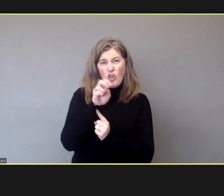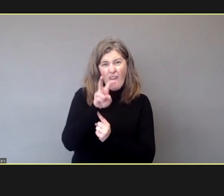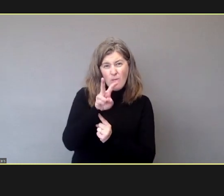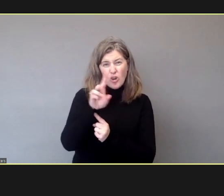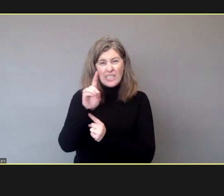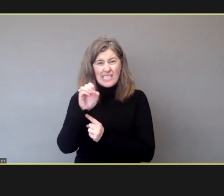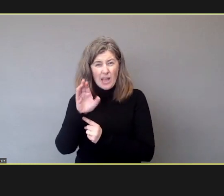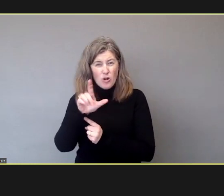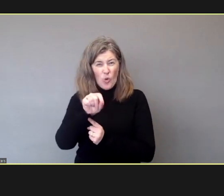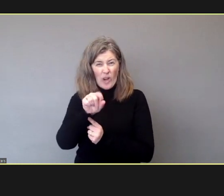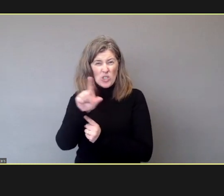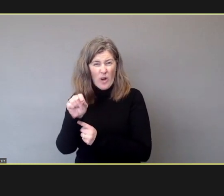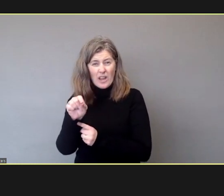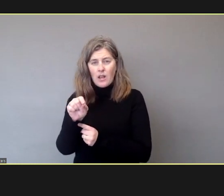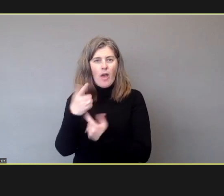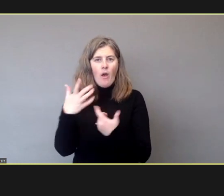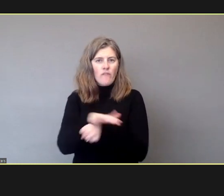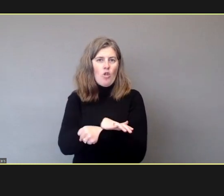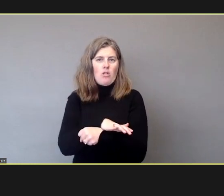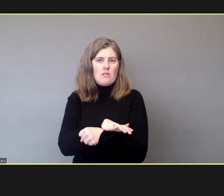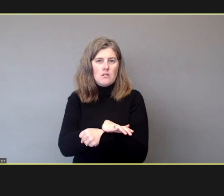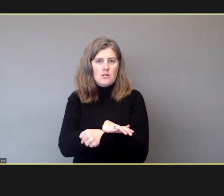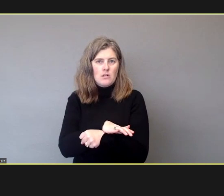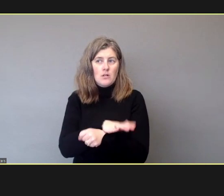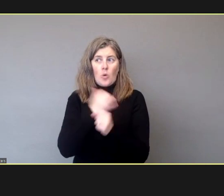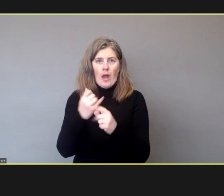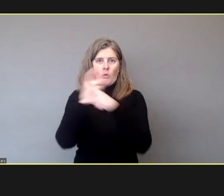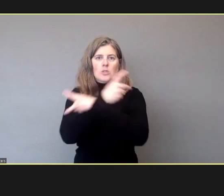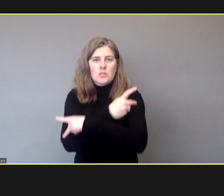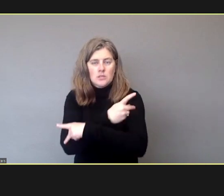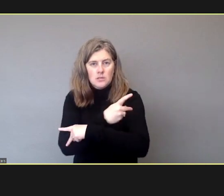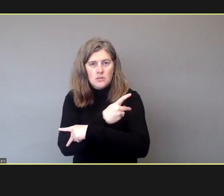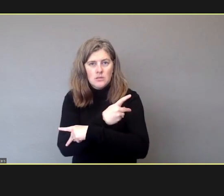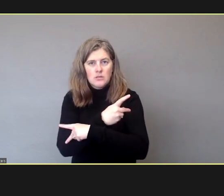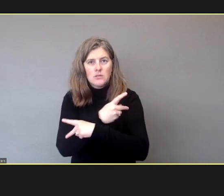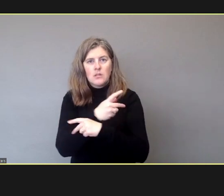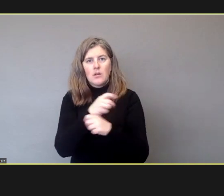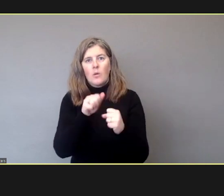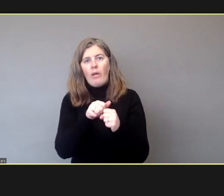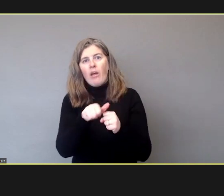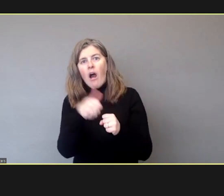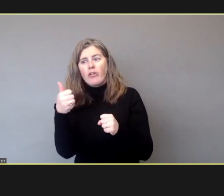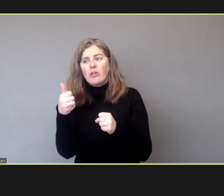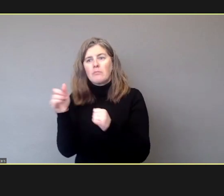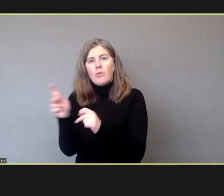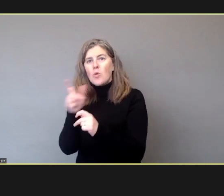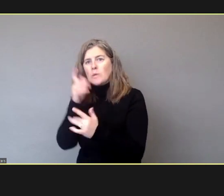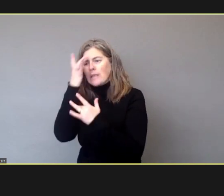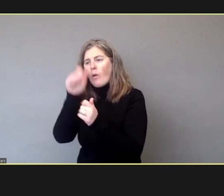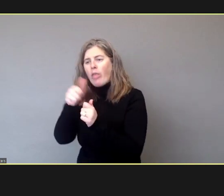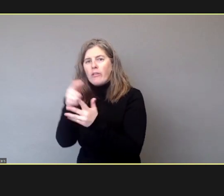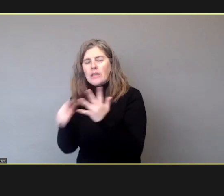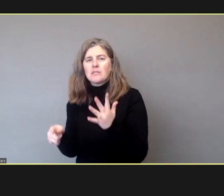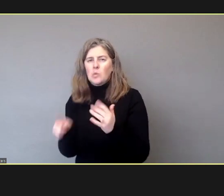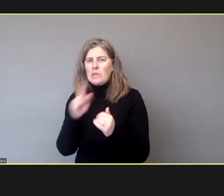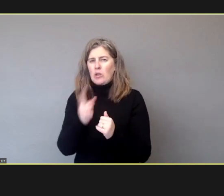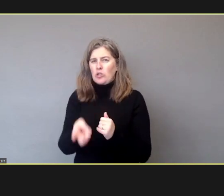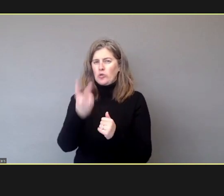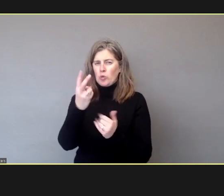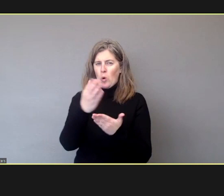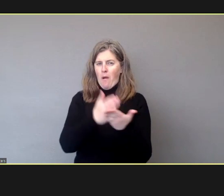2020, they were already full with other individuals. And so there's 2 aspects of